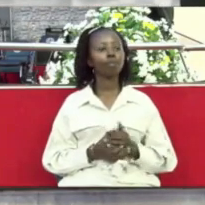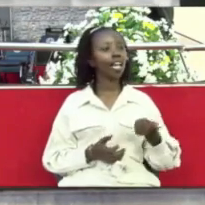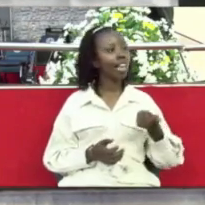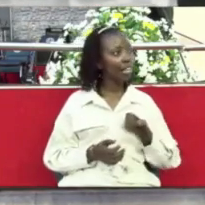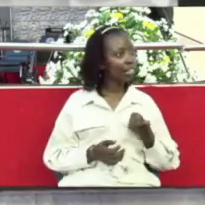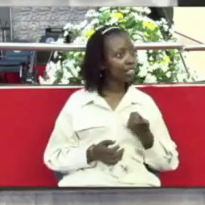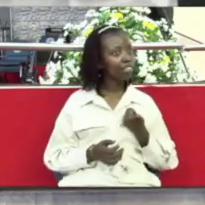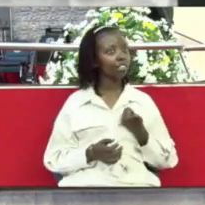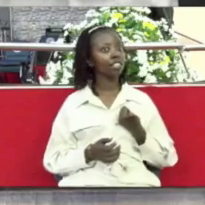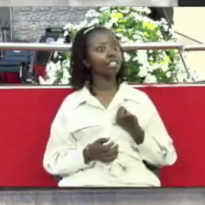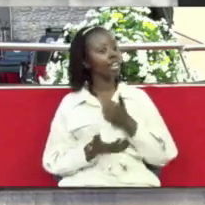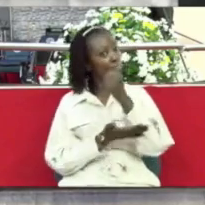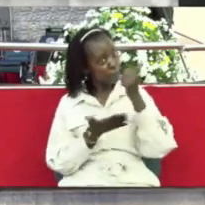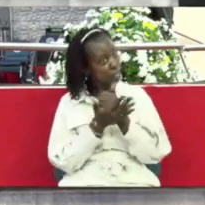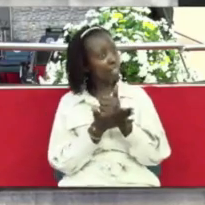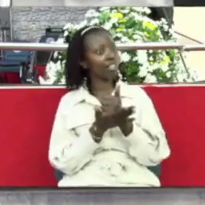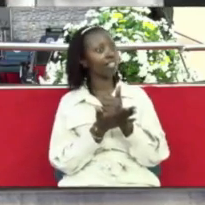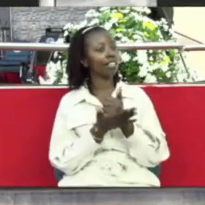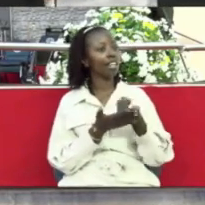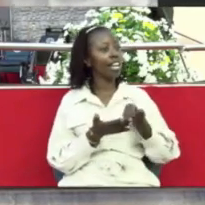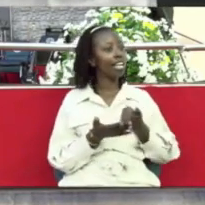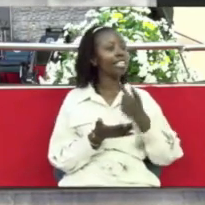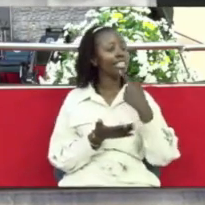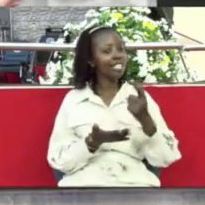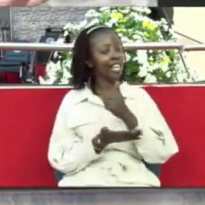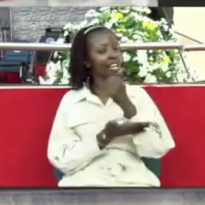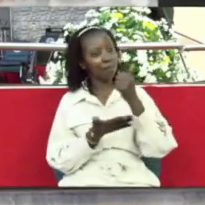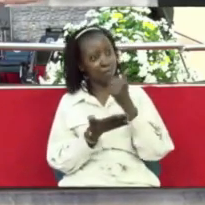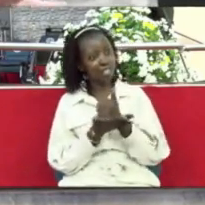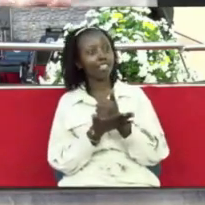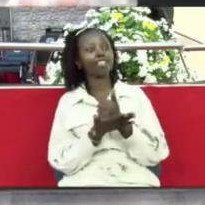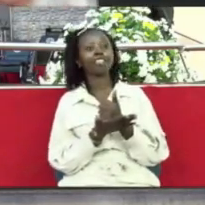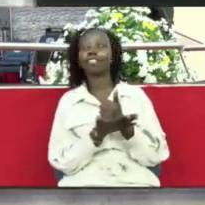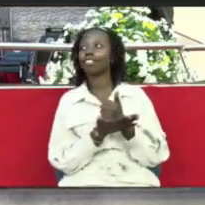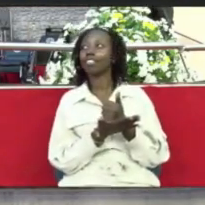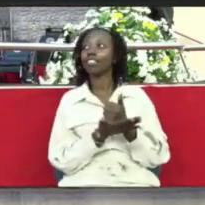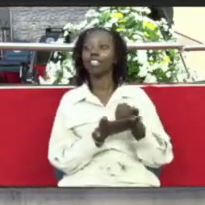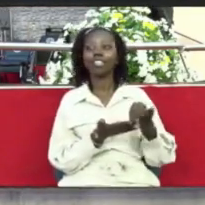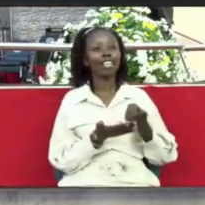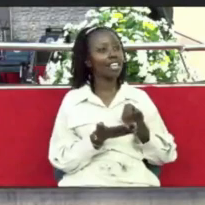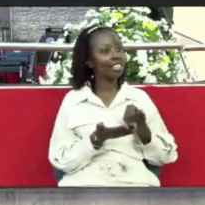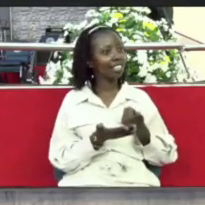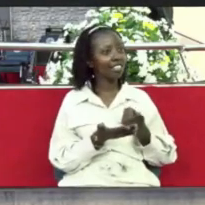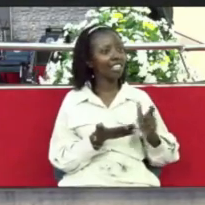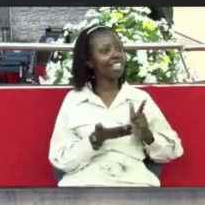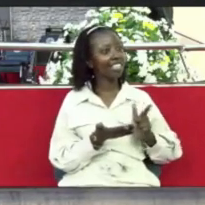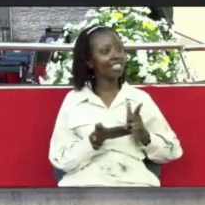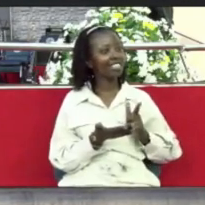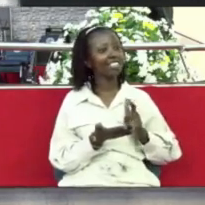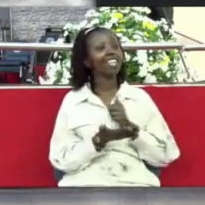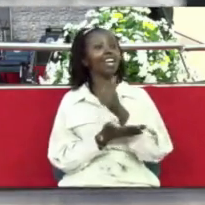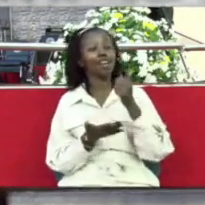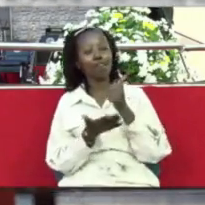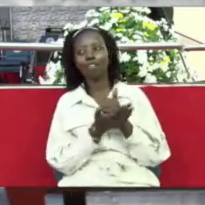Ladies, can we get an amen? Let me hear you in this worship center inside. Let me hear you, ladies. Let me